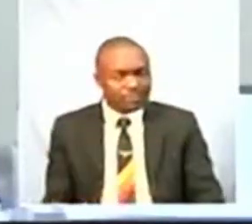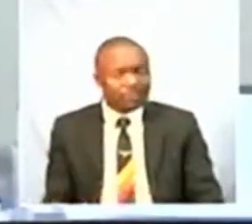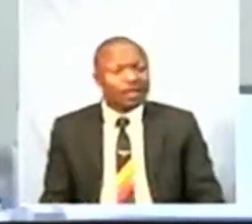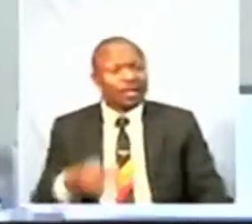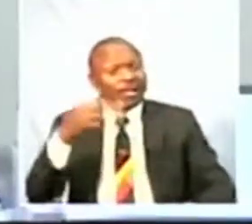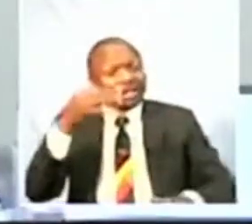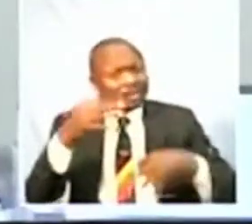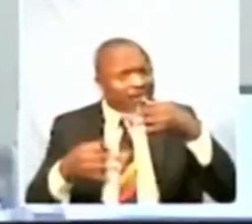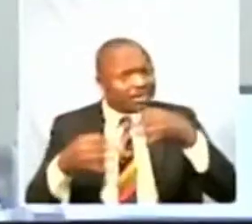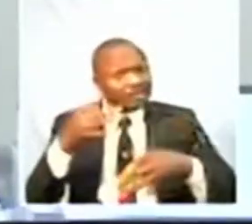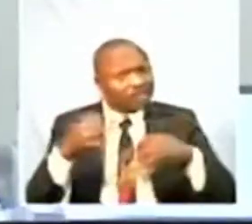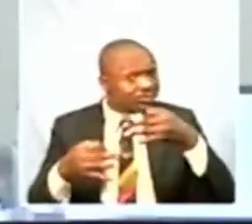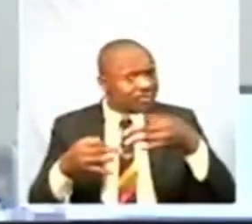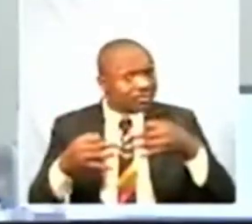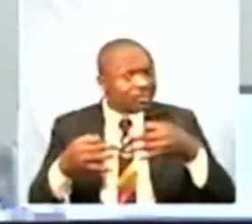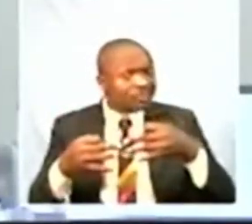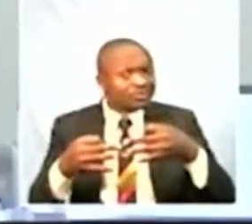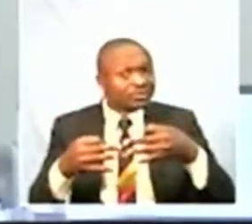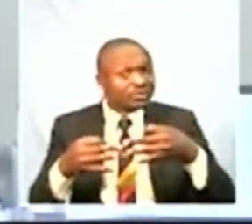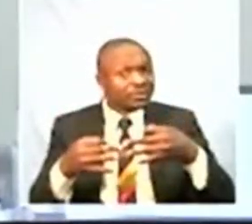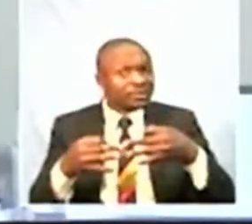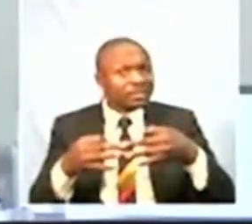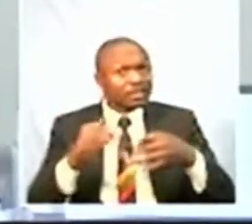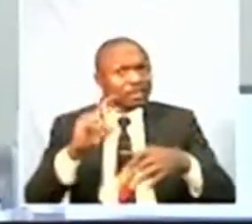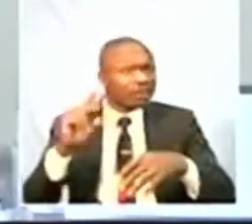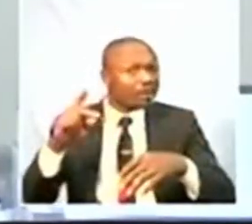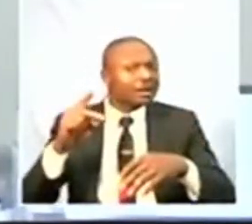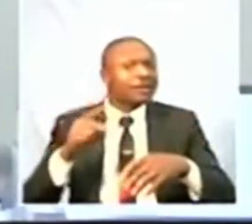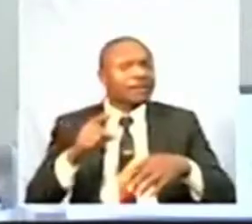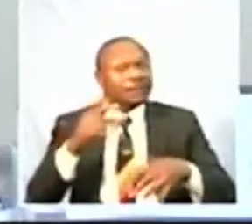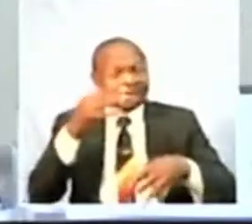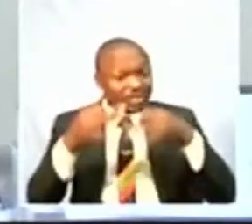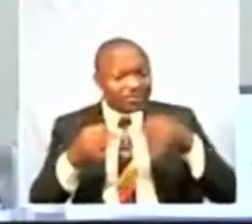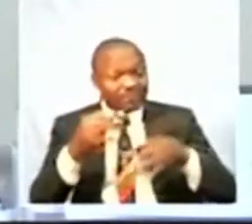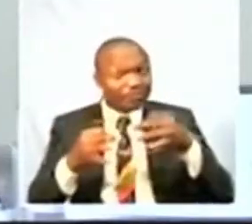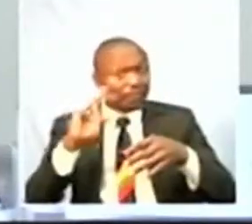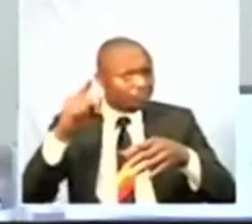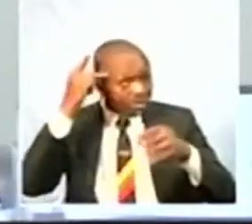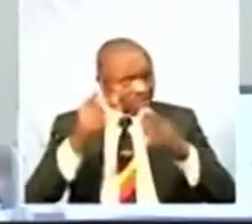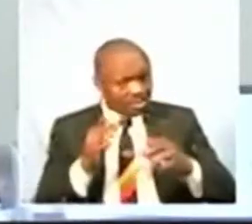If it was a politician,